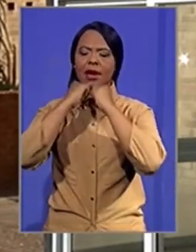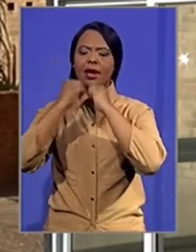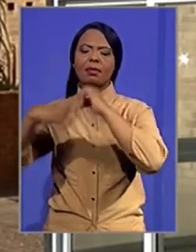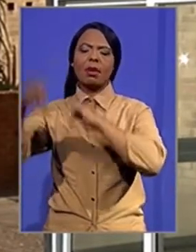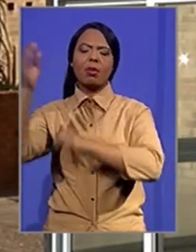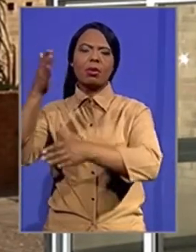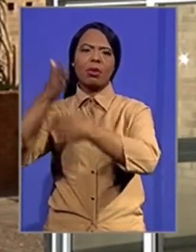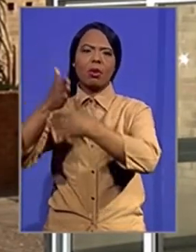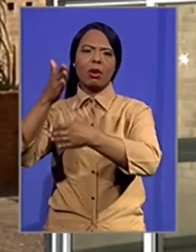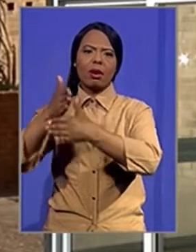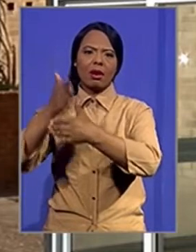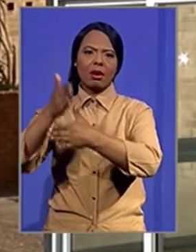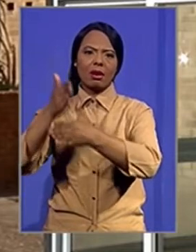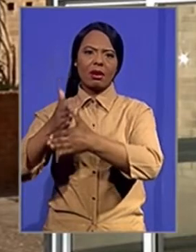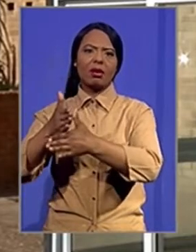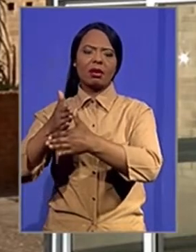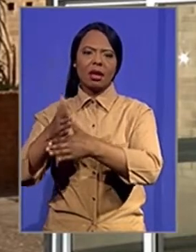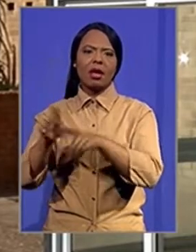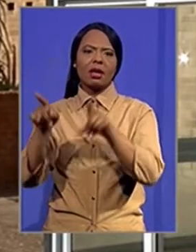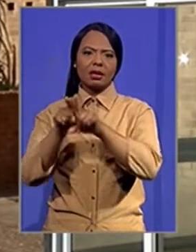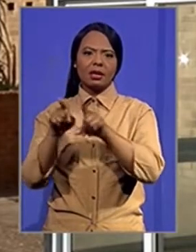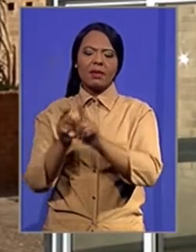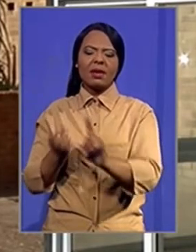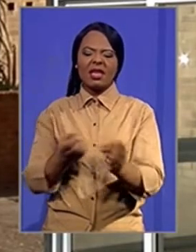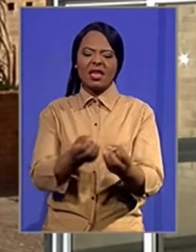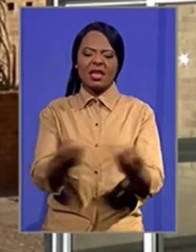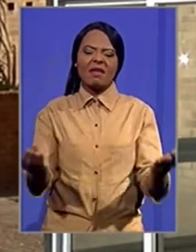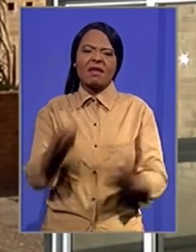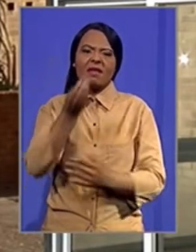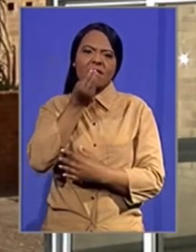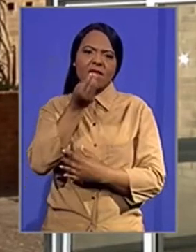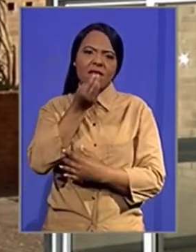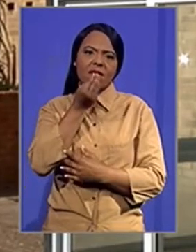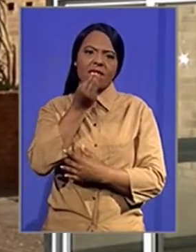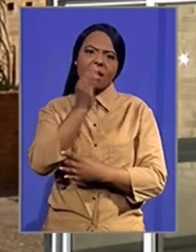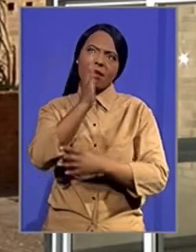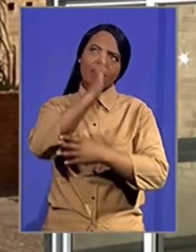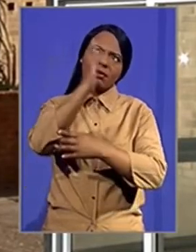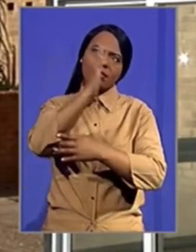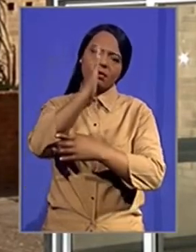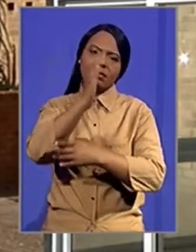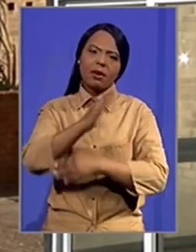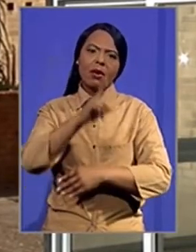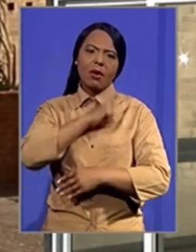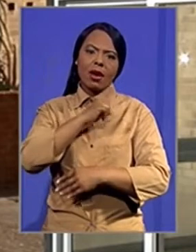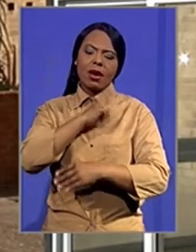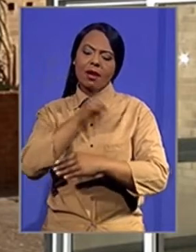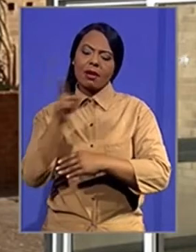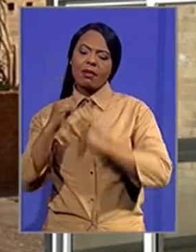we give them also a meal to eat during the day so the parents can